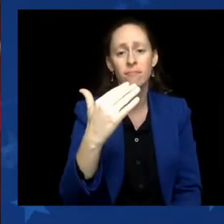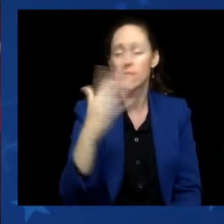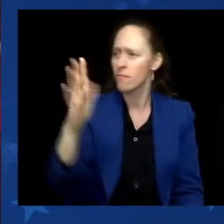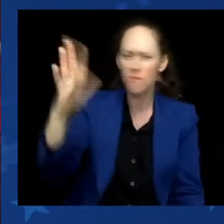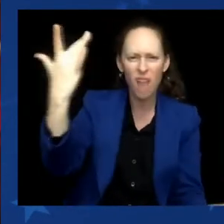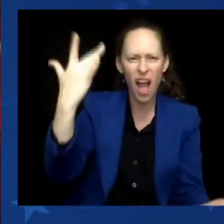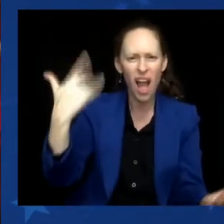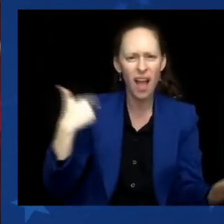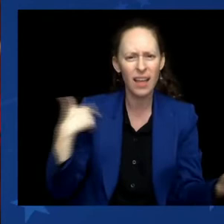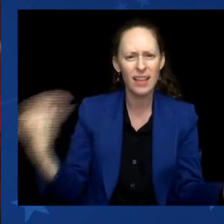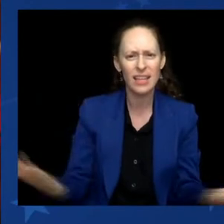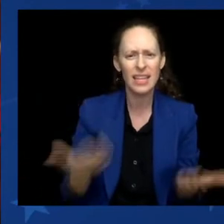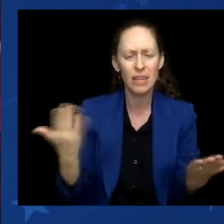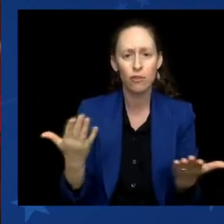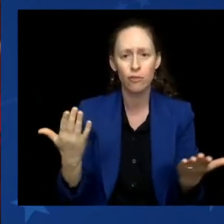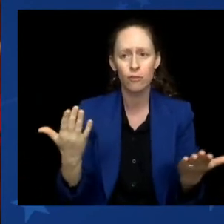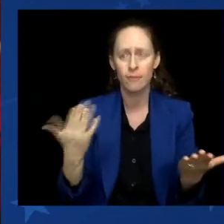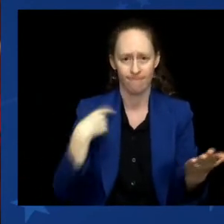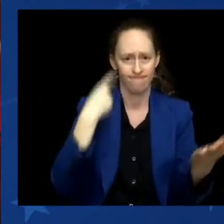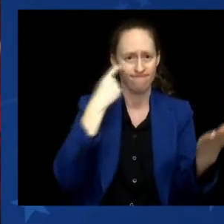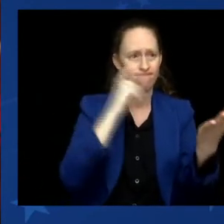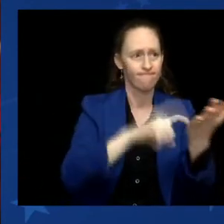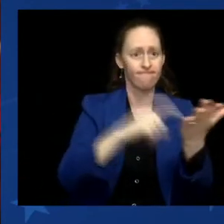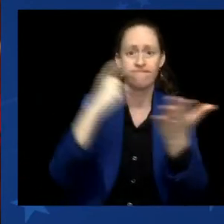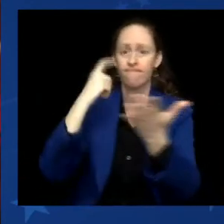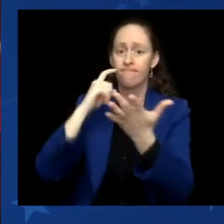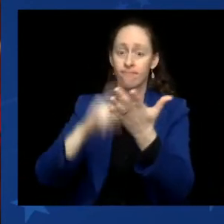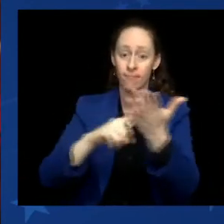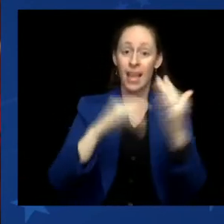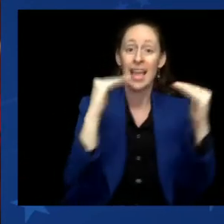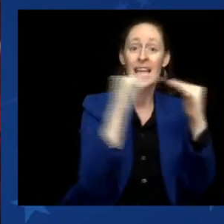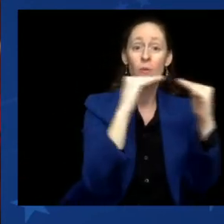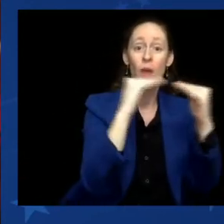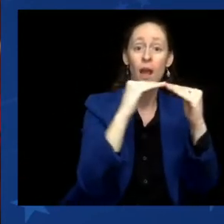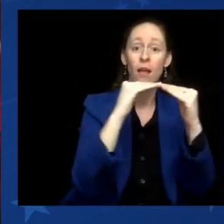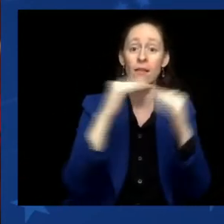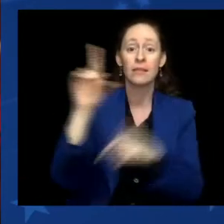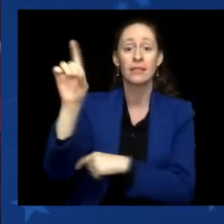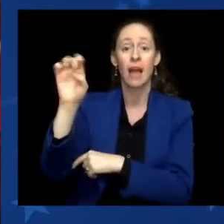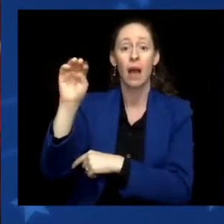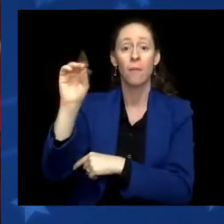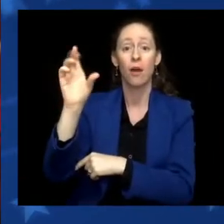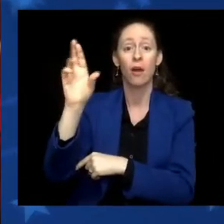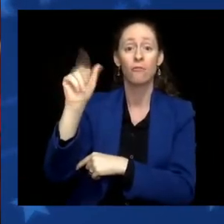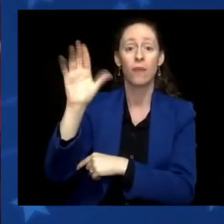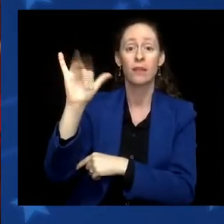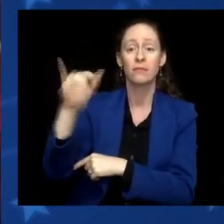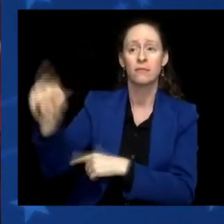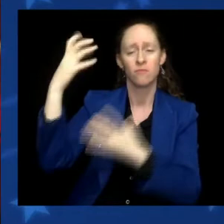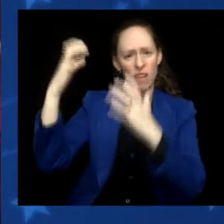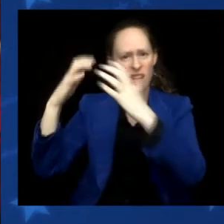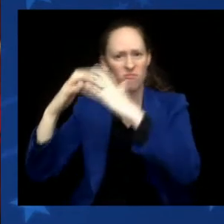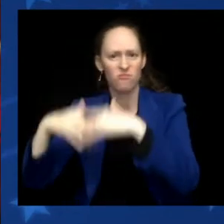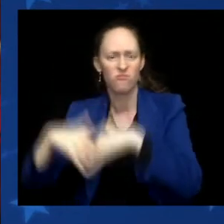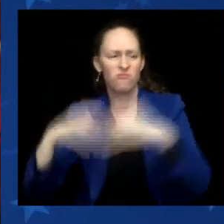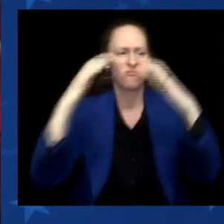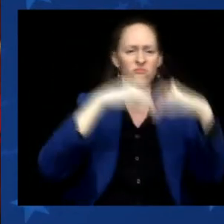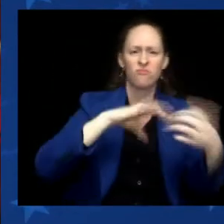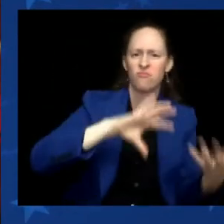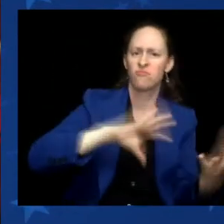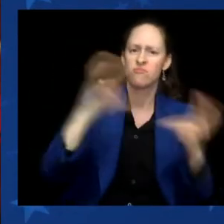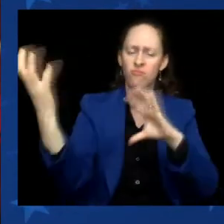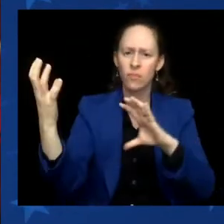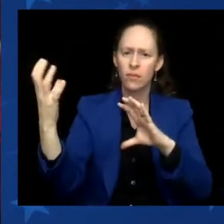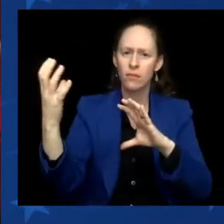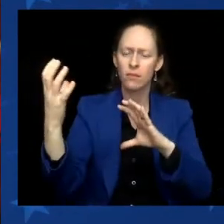ourselves no favor to pretend otherwise. So tonight, I've come to this place where it all began